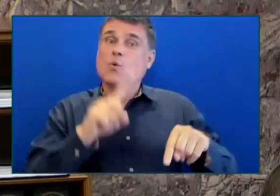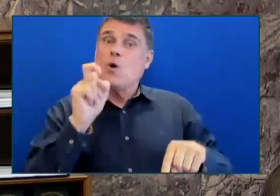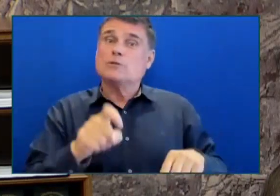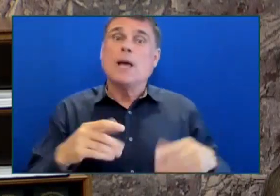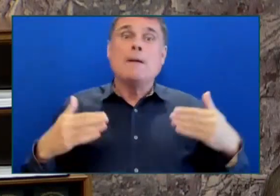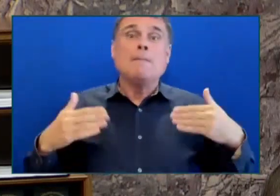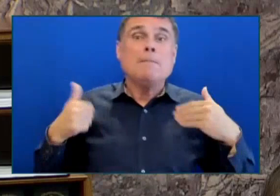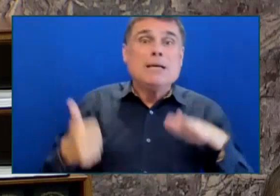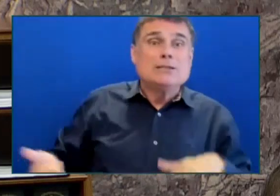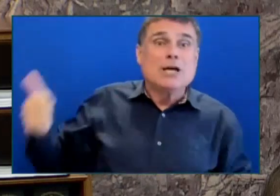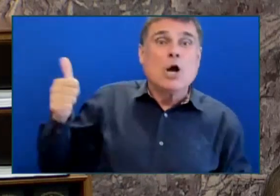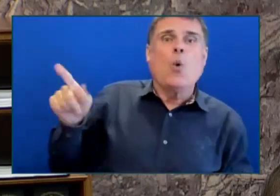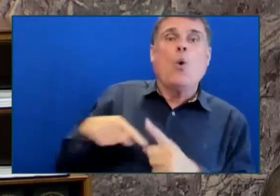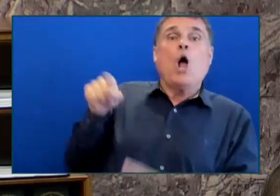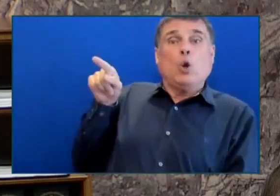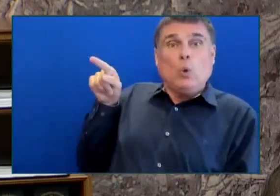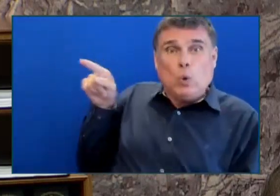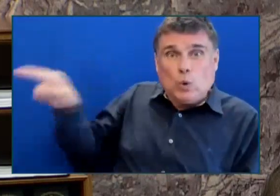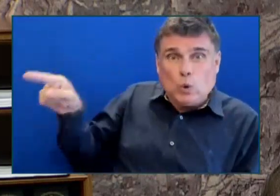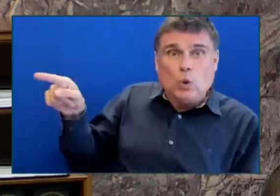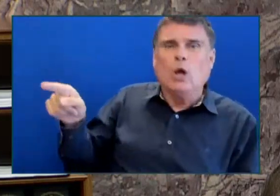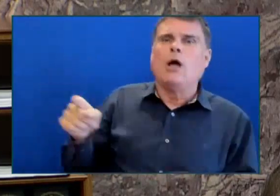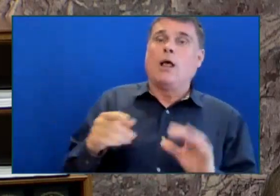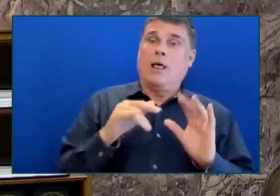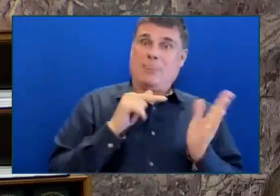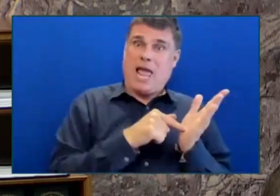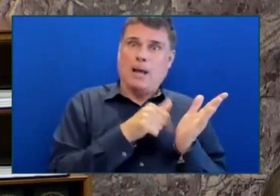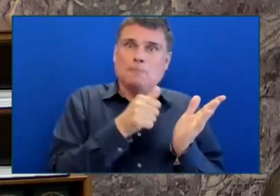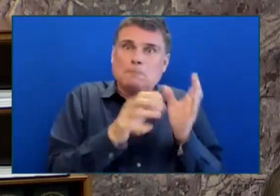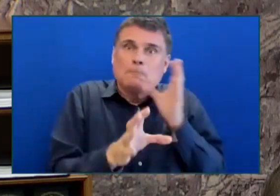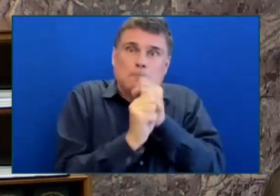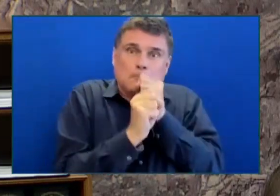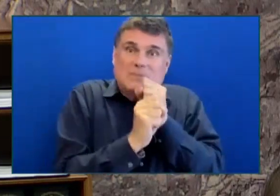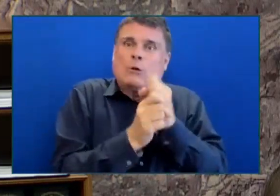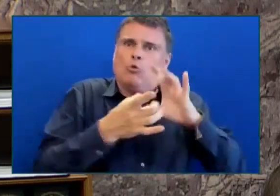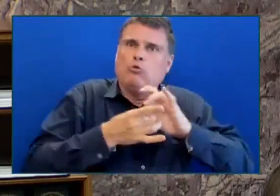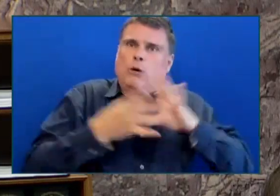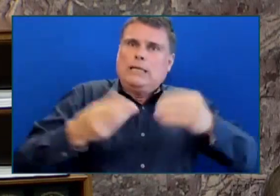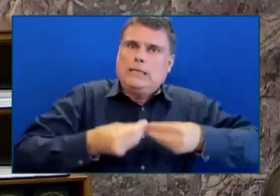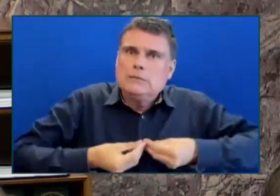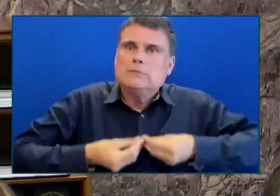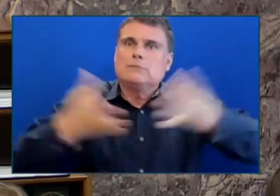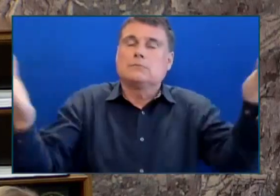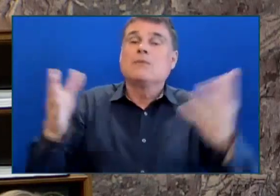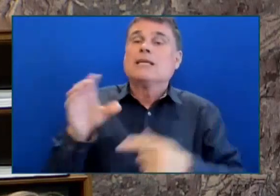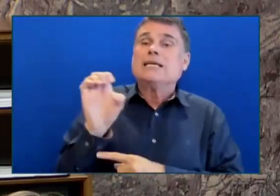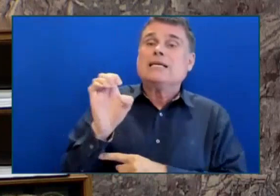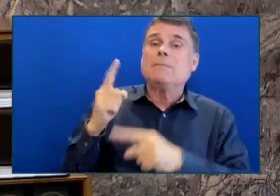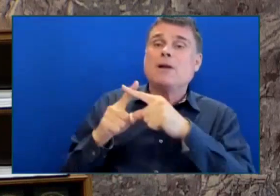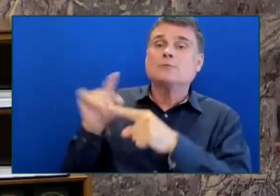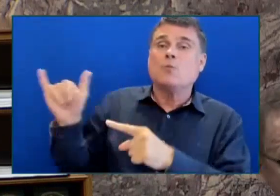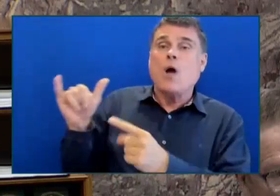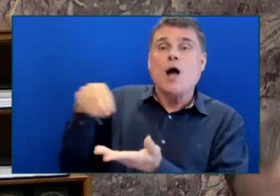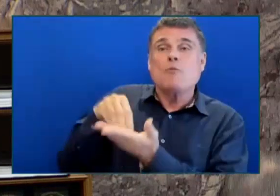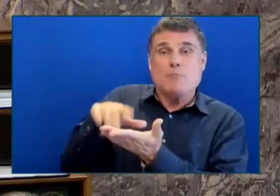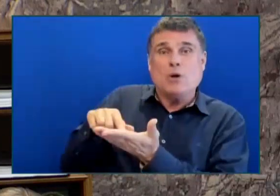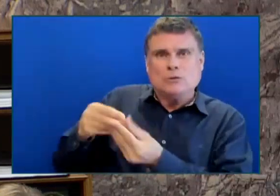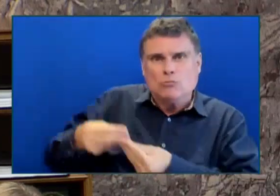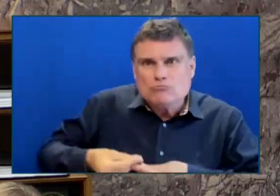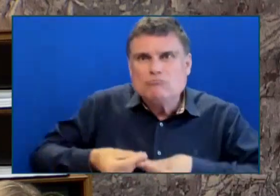Young report, suspend the gag orders on those board members, and let the truth come out for British Columbians to see what's been going